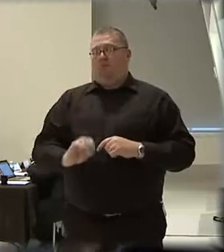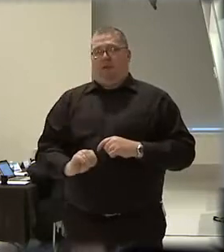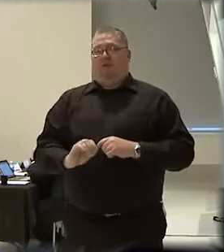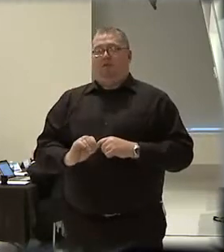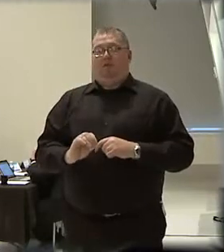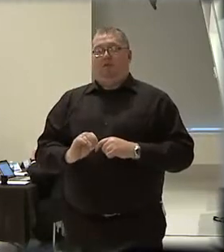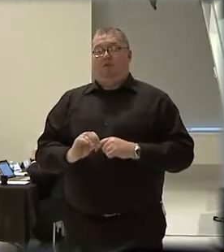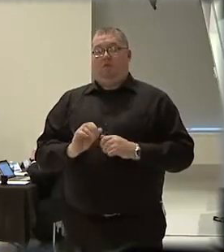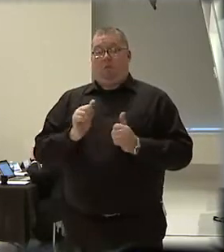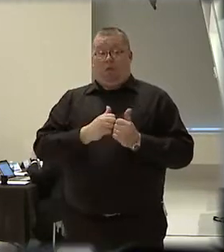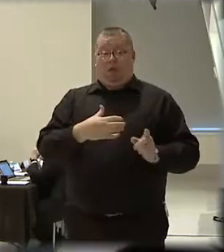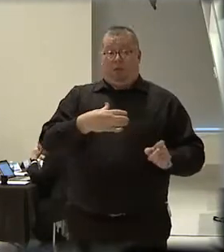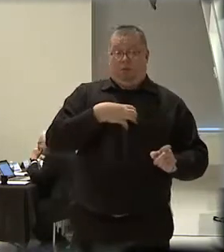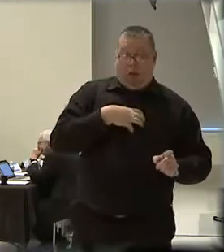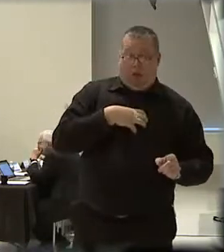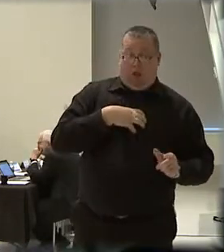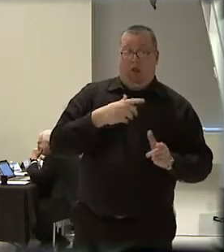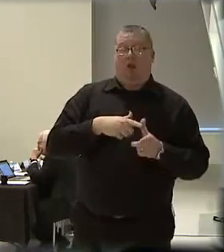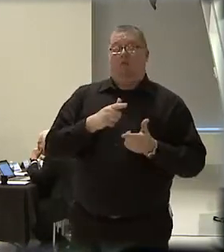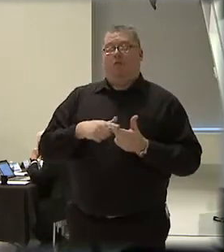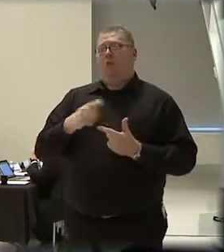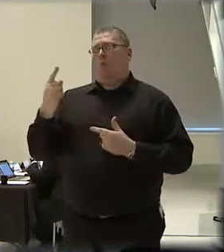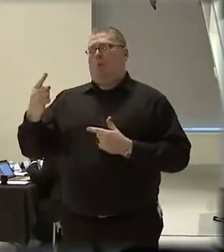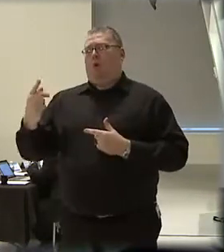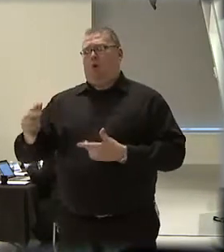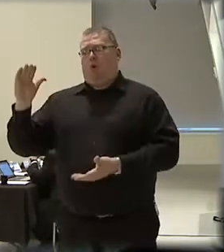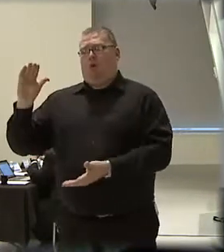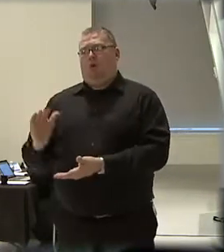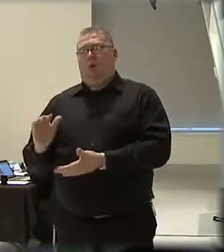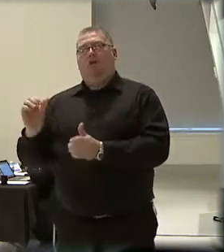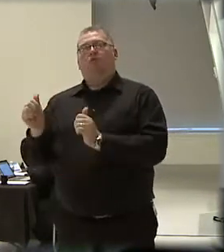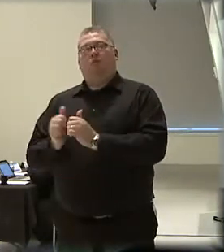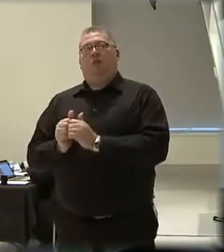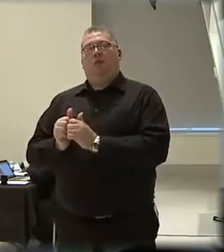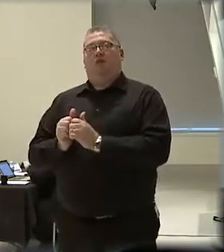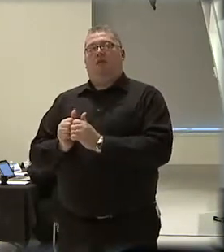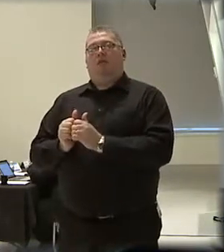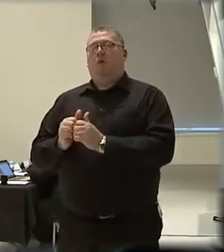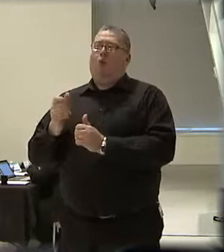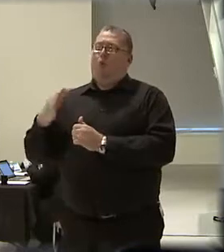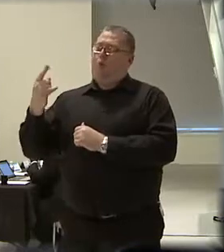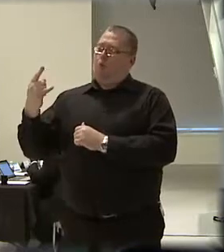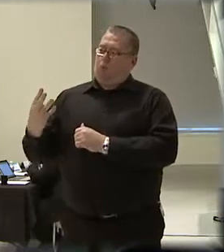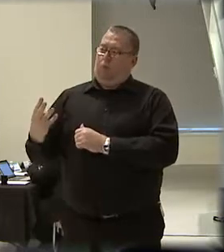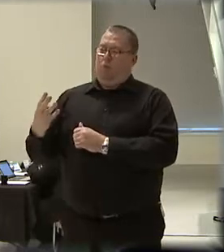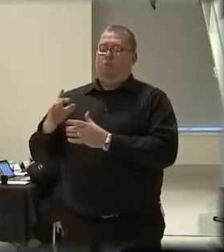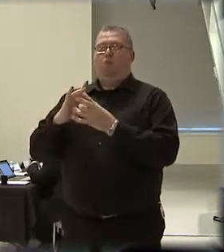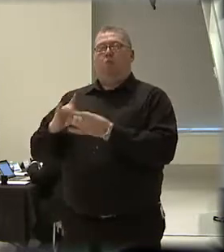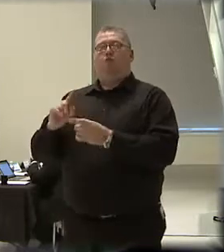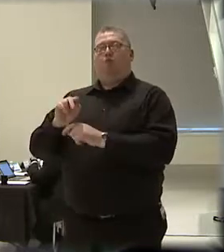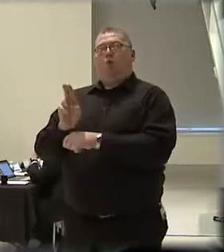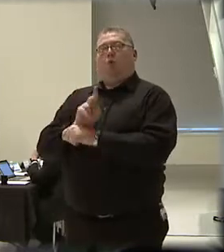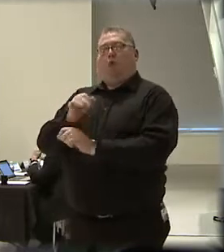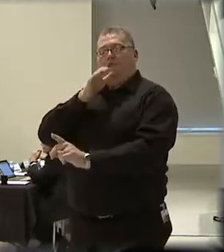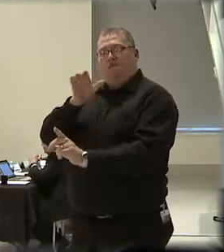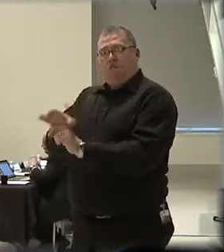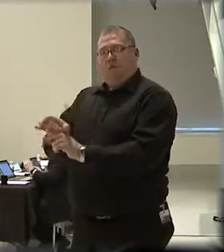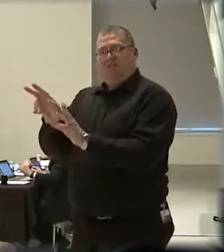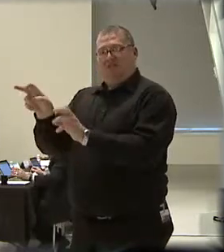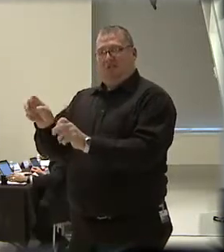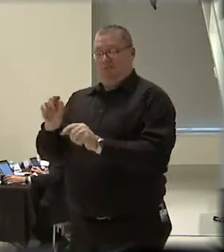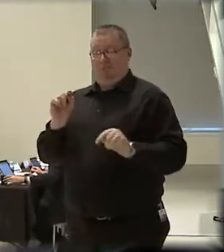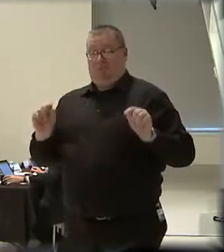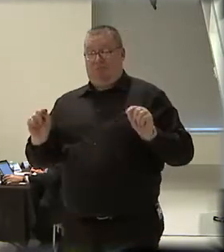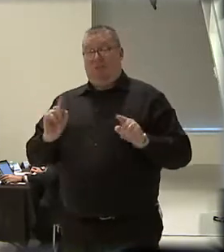in complaints and by about a third in or quarter in uses of force.